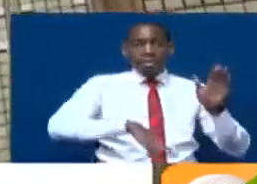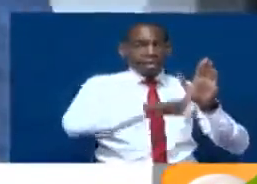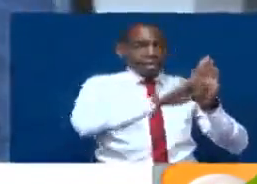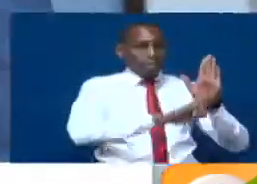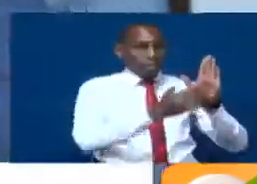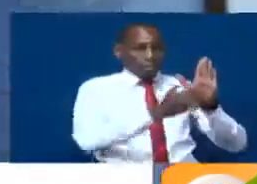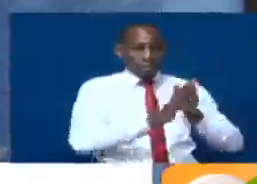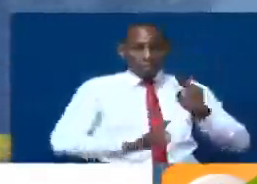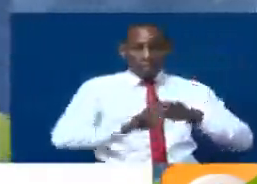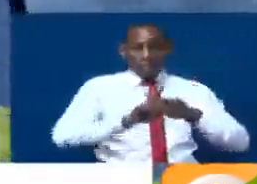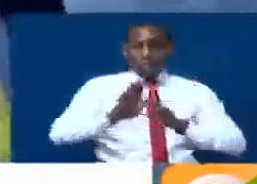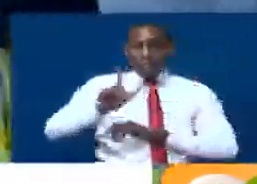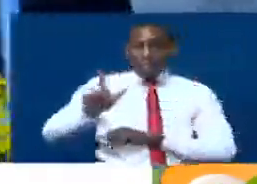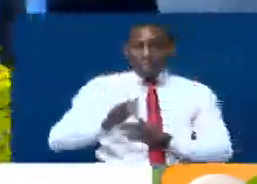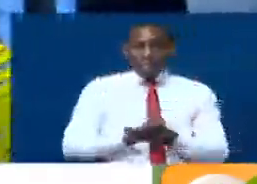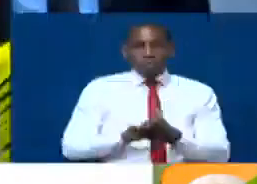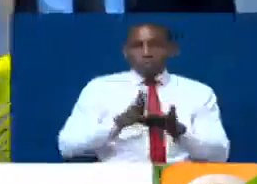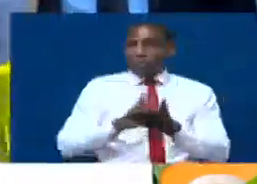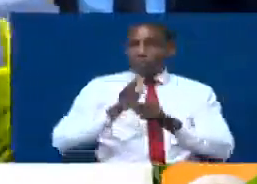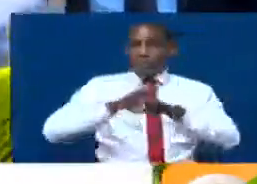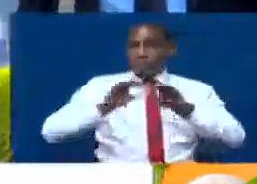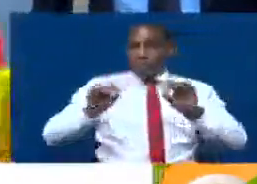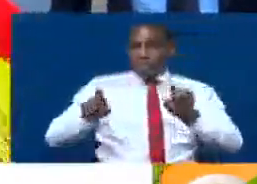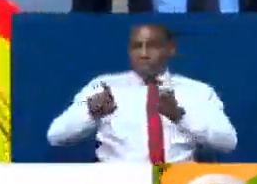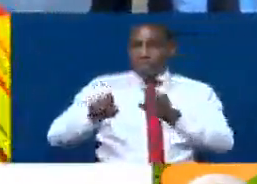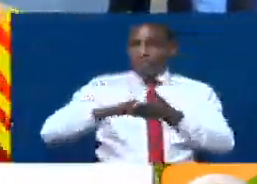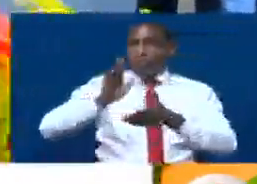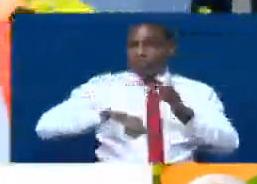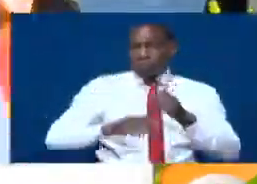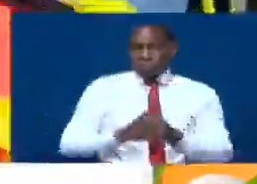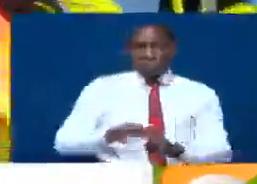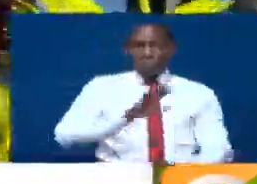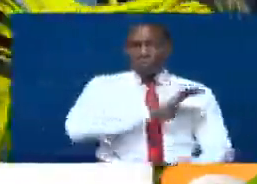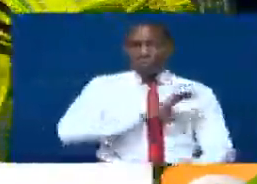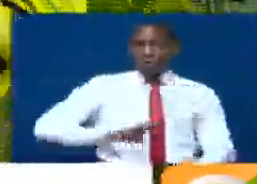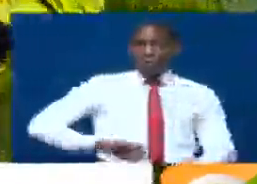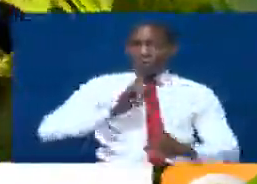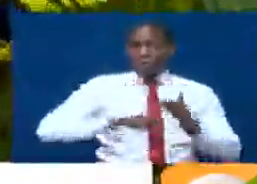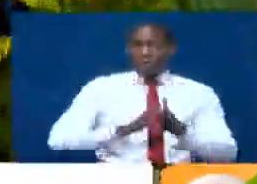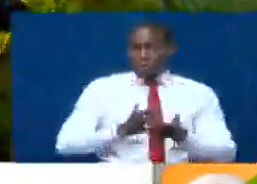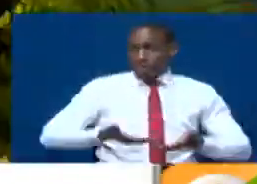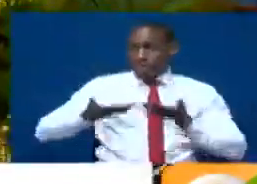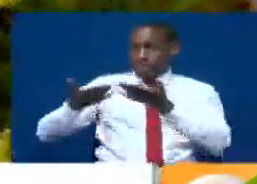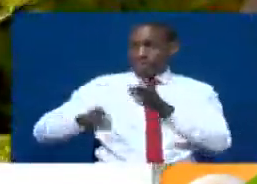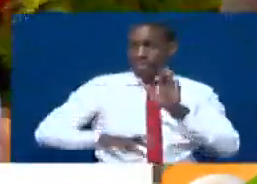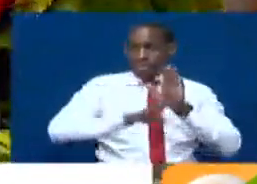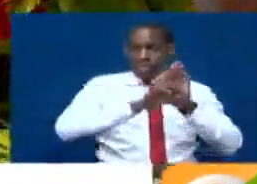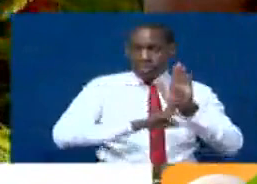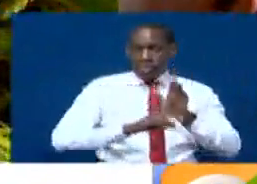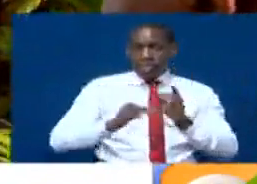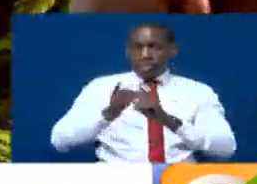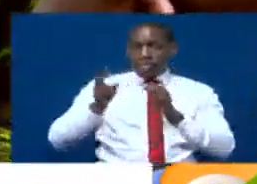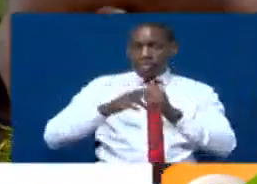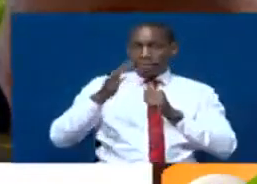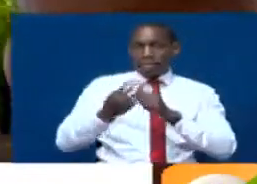regulations stemming from the bill was foolhardy. That notwithstanding, the Commission says it submitted the regulations on the 7th of